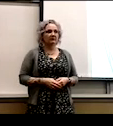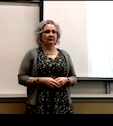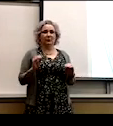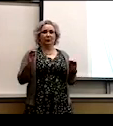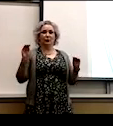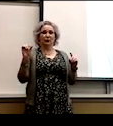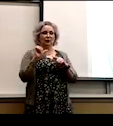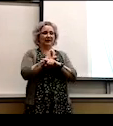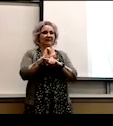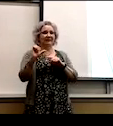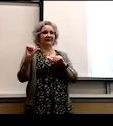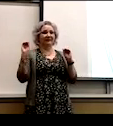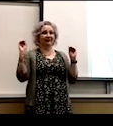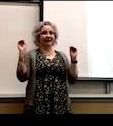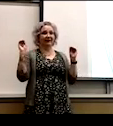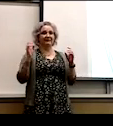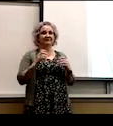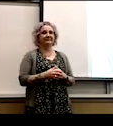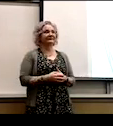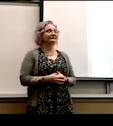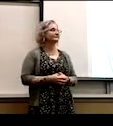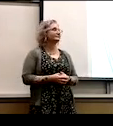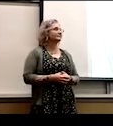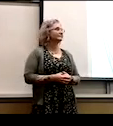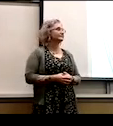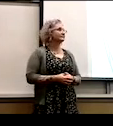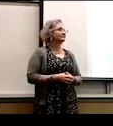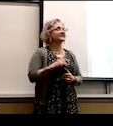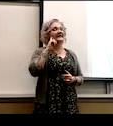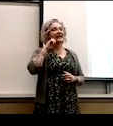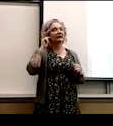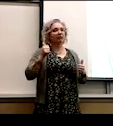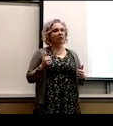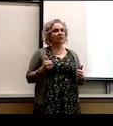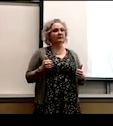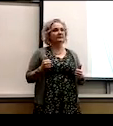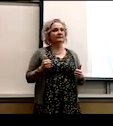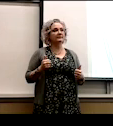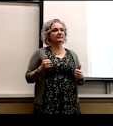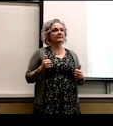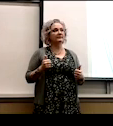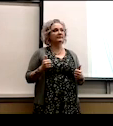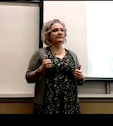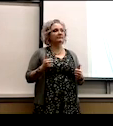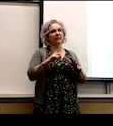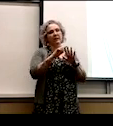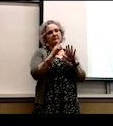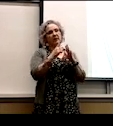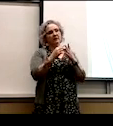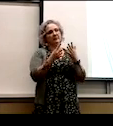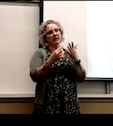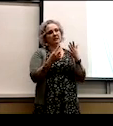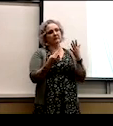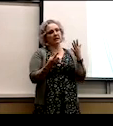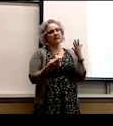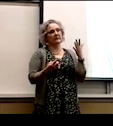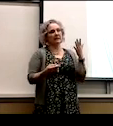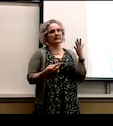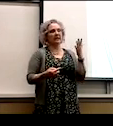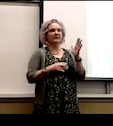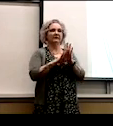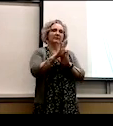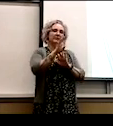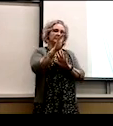training. Okay, so hearing loss. They have all these medical comorbidities, and then the developmental delay,